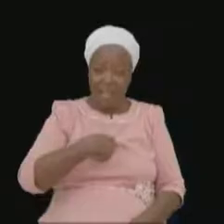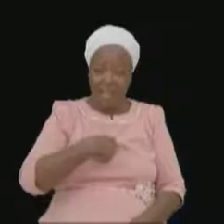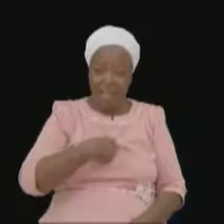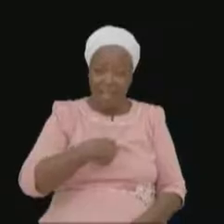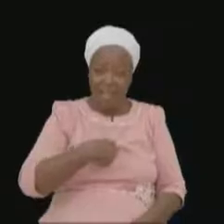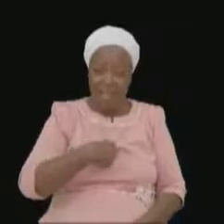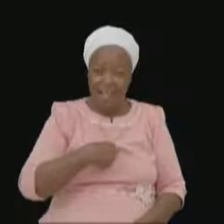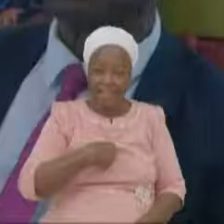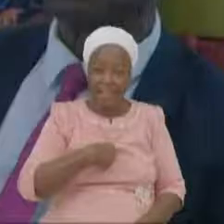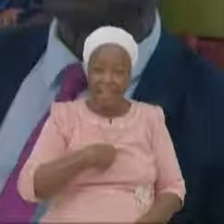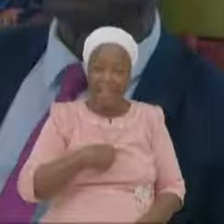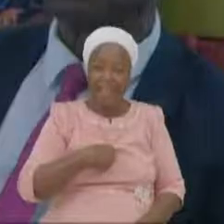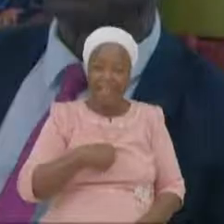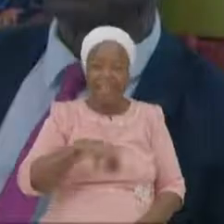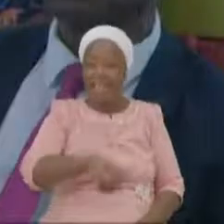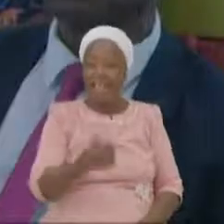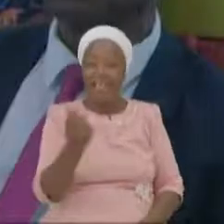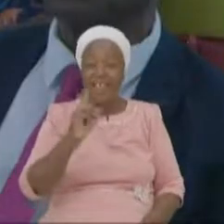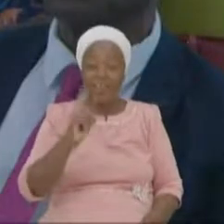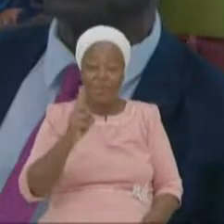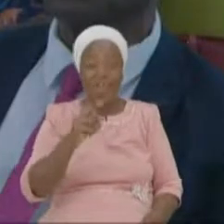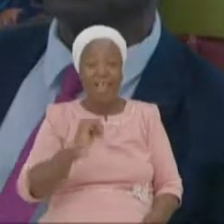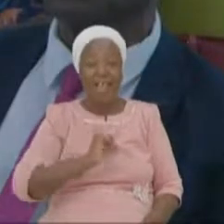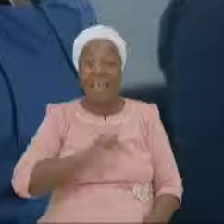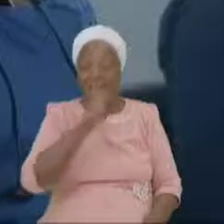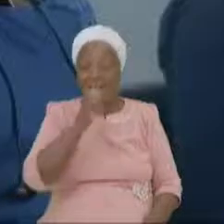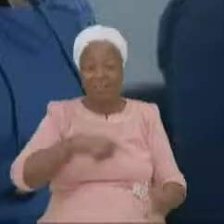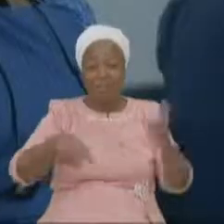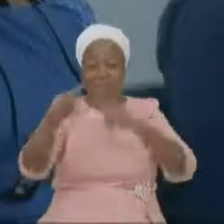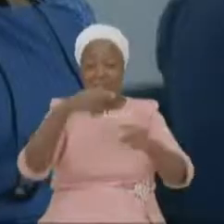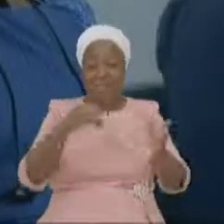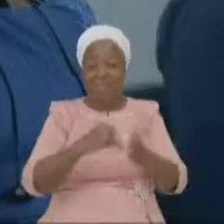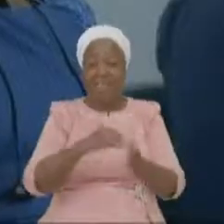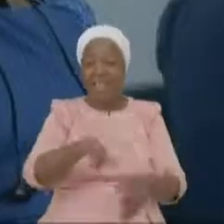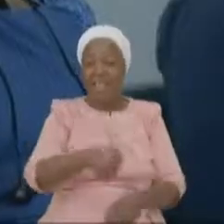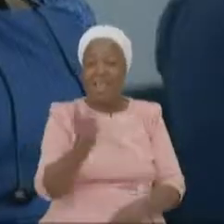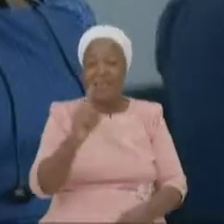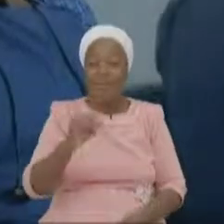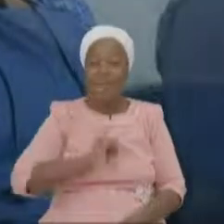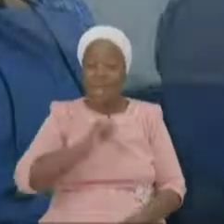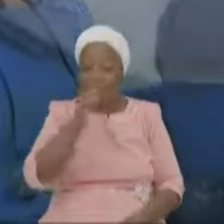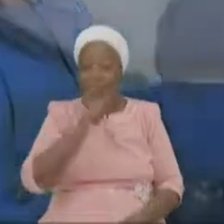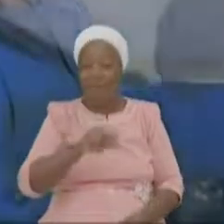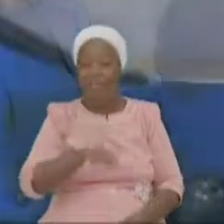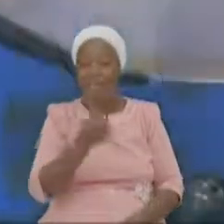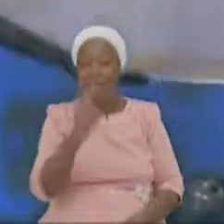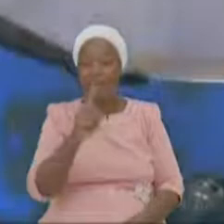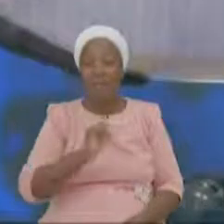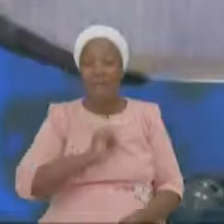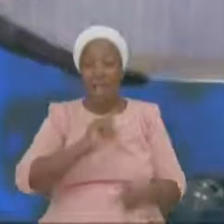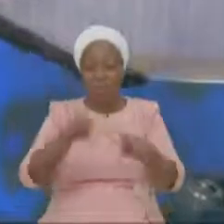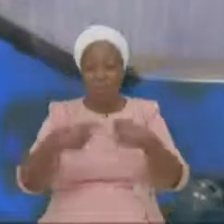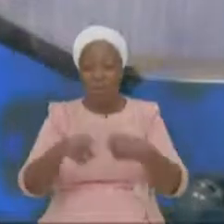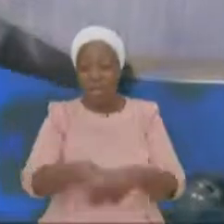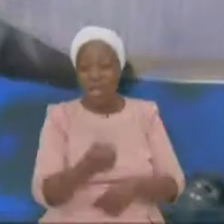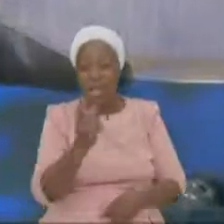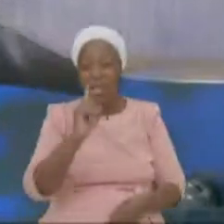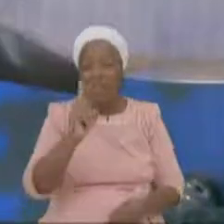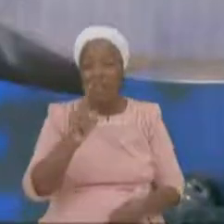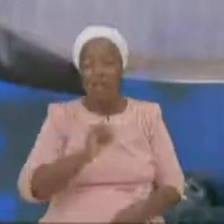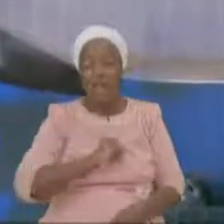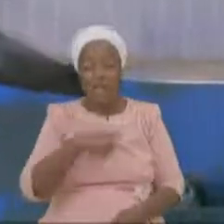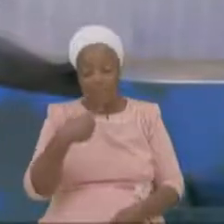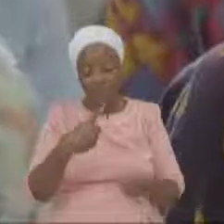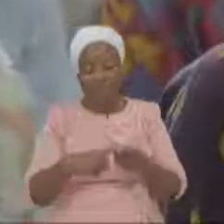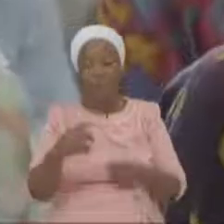I, anywhere I am, anywhere I go, anyone I speak to,